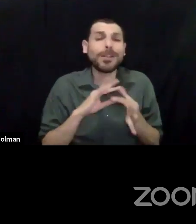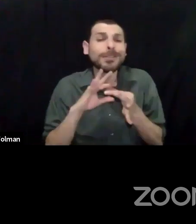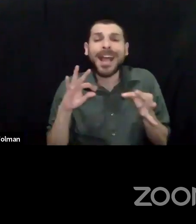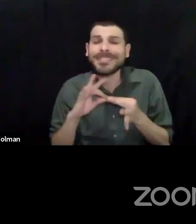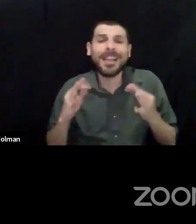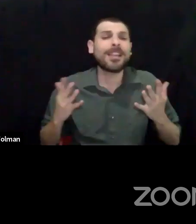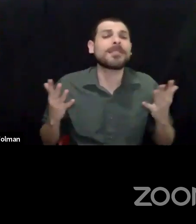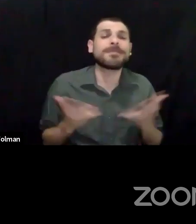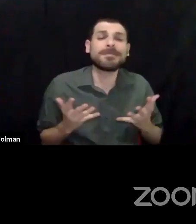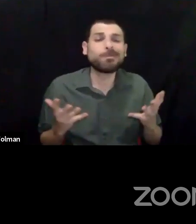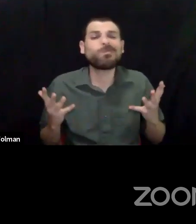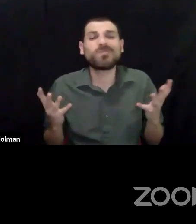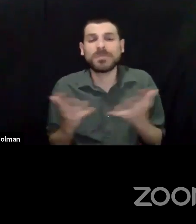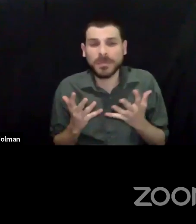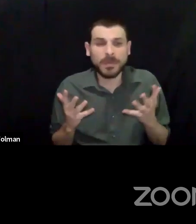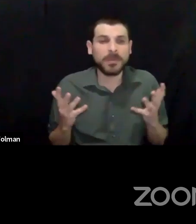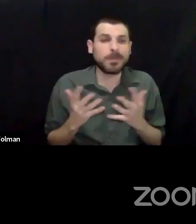words I say.